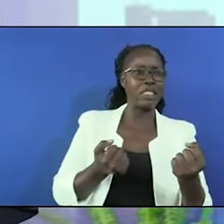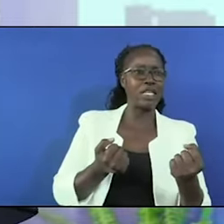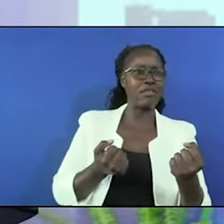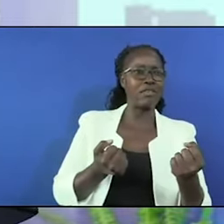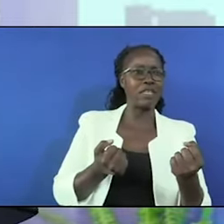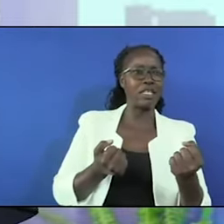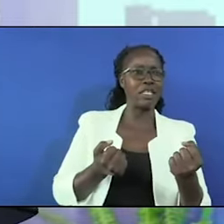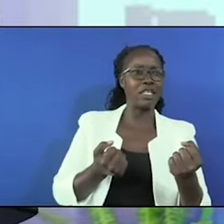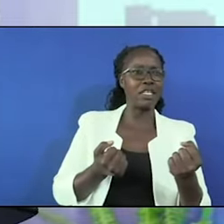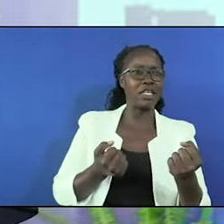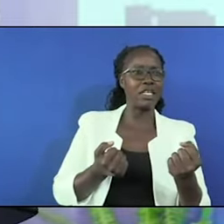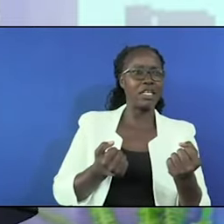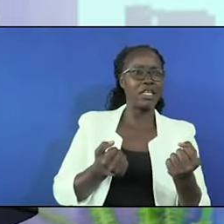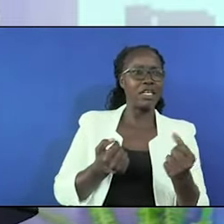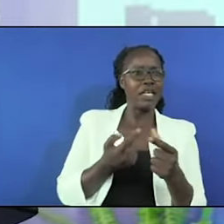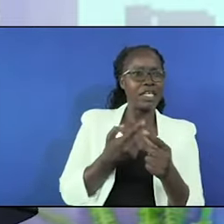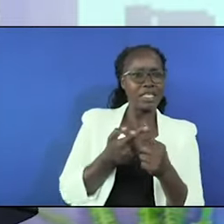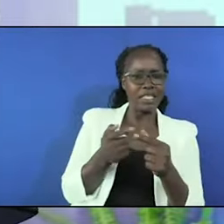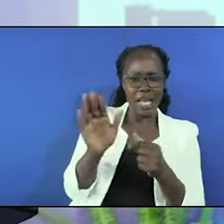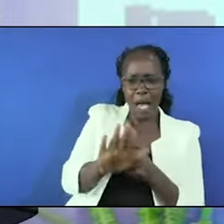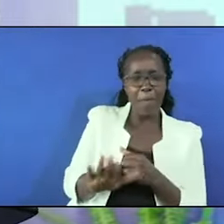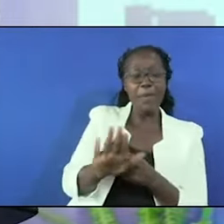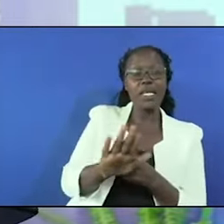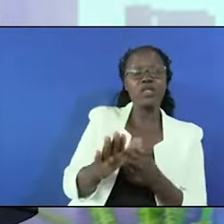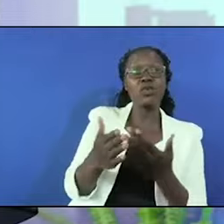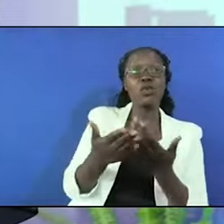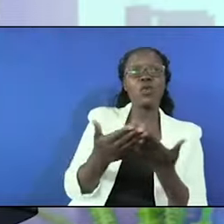the hill, there is a place where,